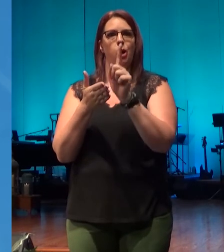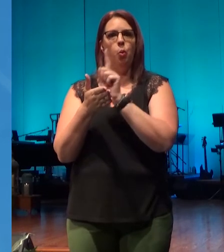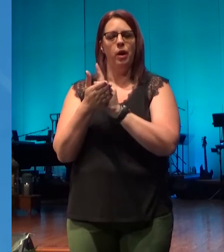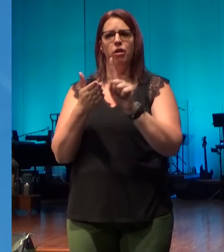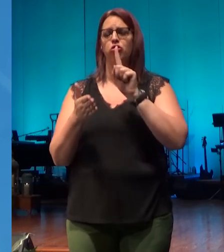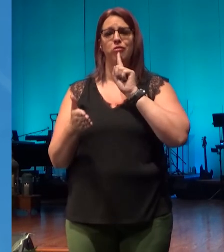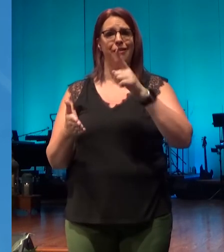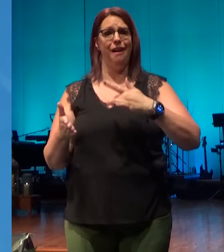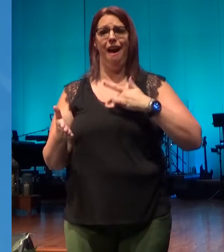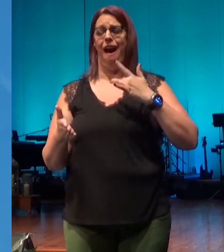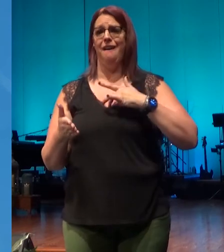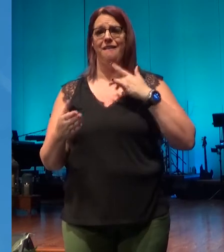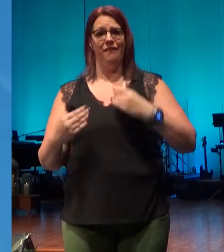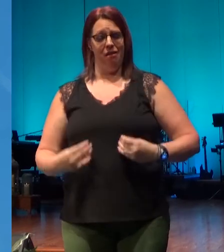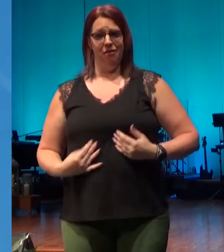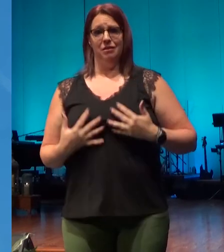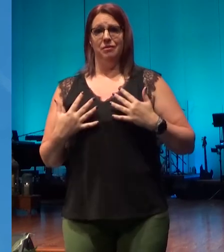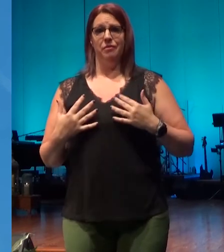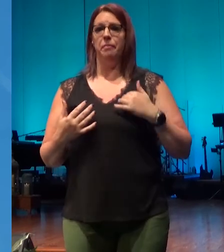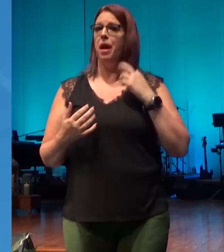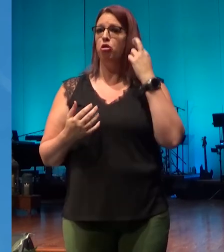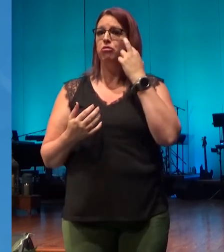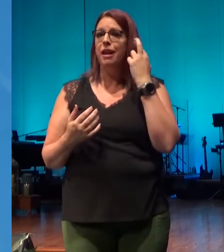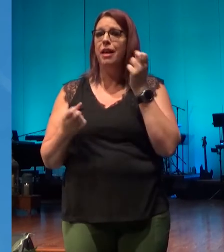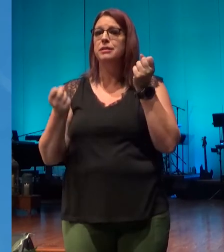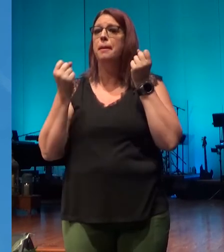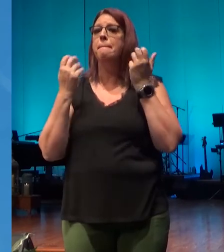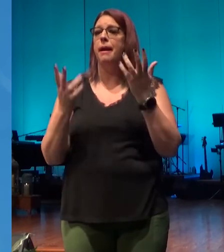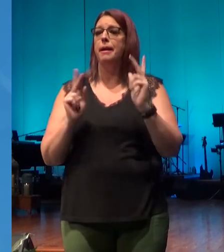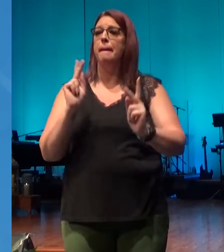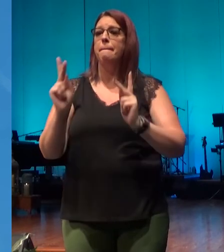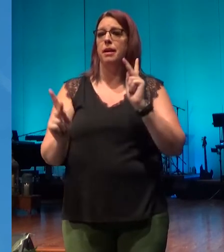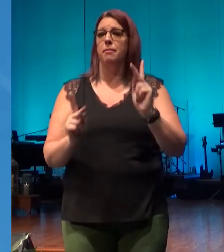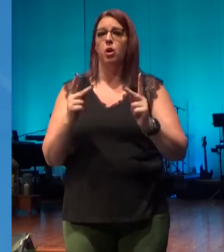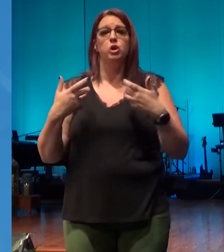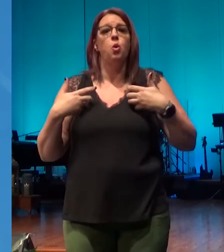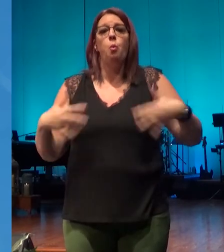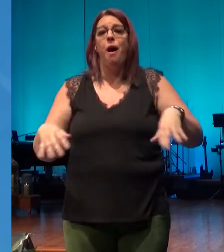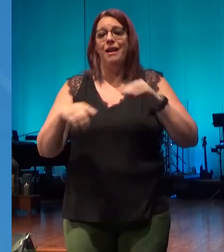people who write to me don't want advice. They just need someone who will listen.